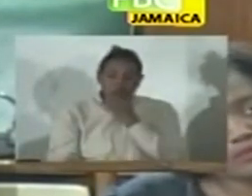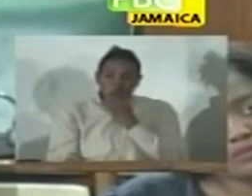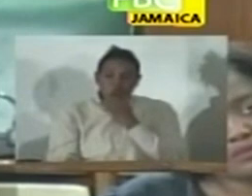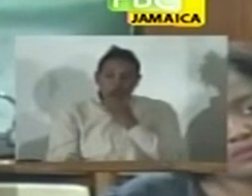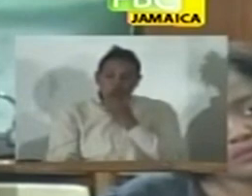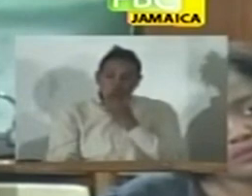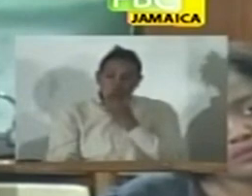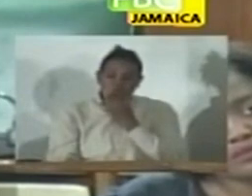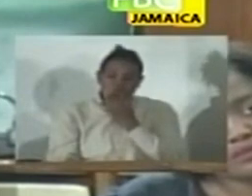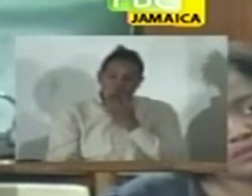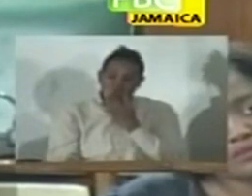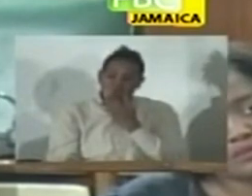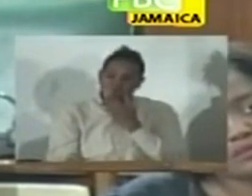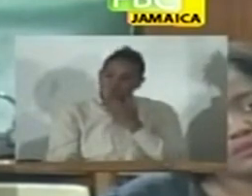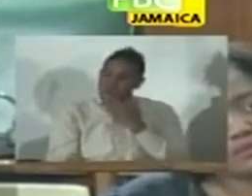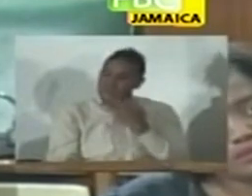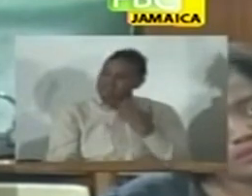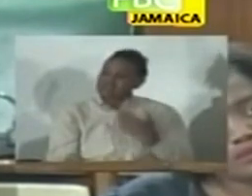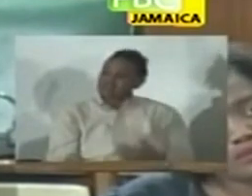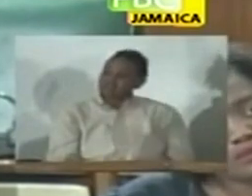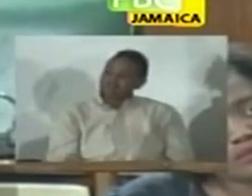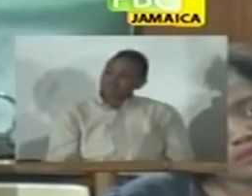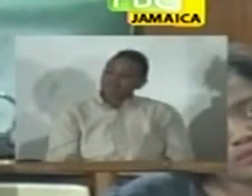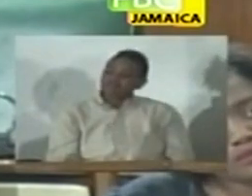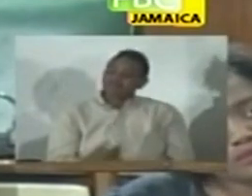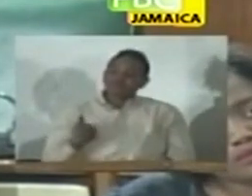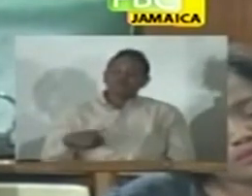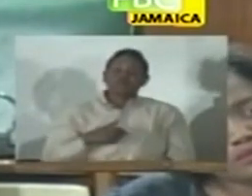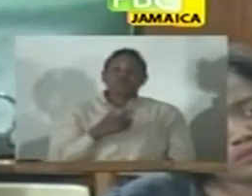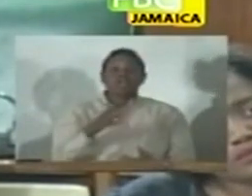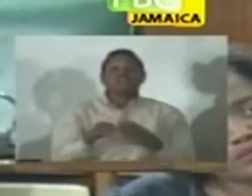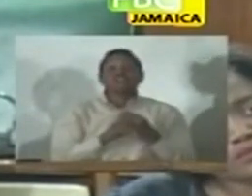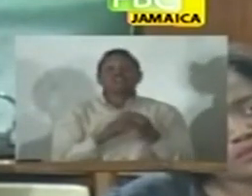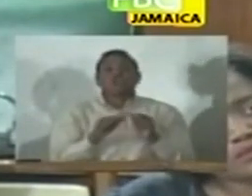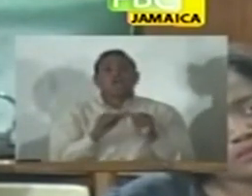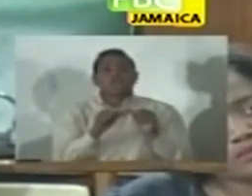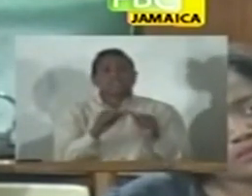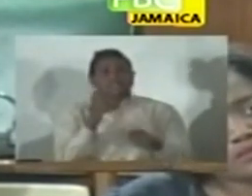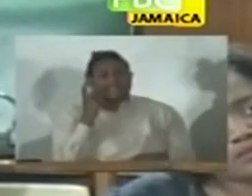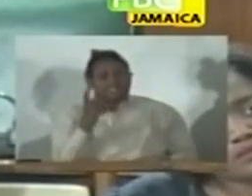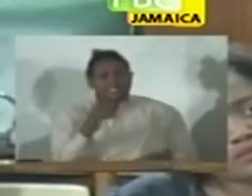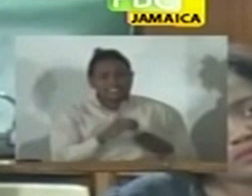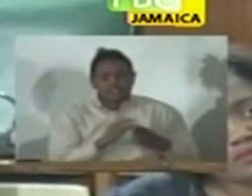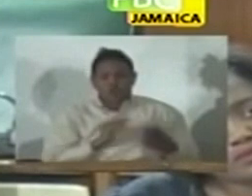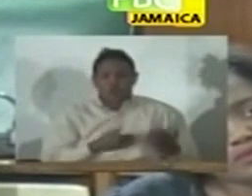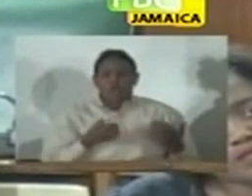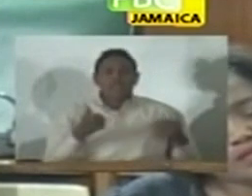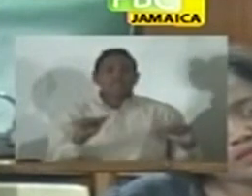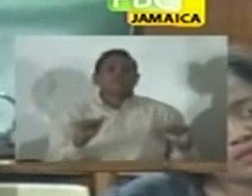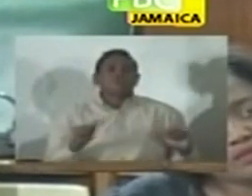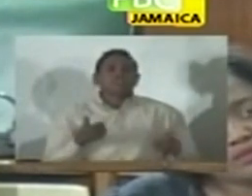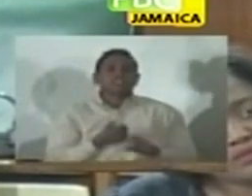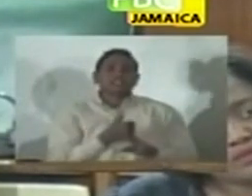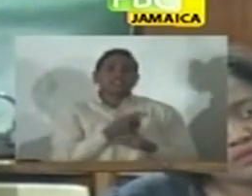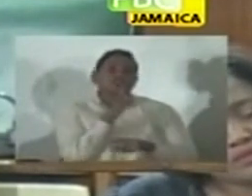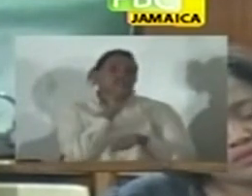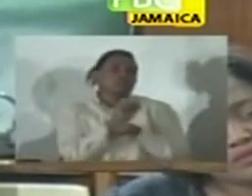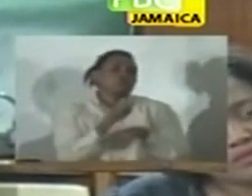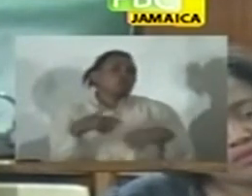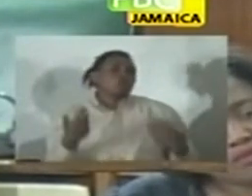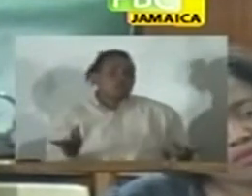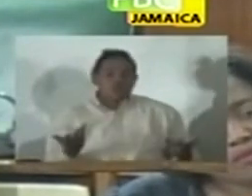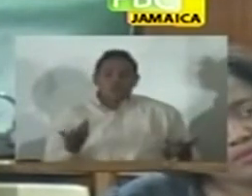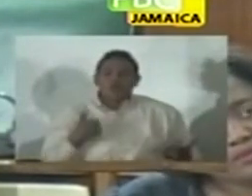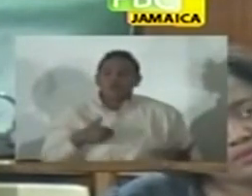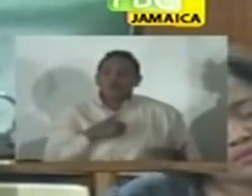We have also, Mr. President, been consistent in our efforts to ensure